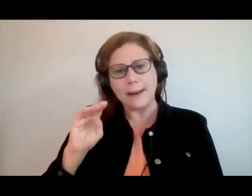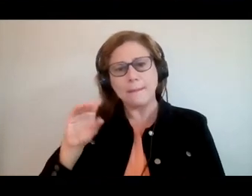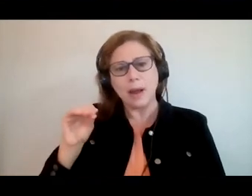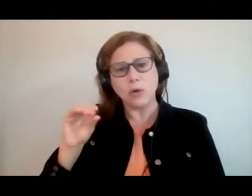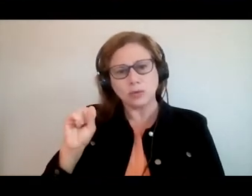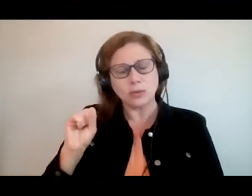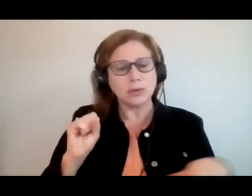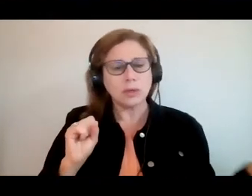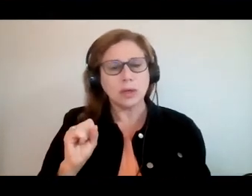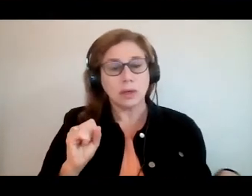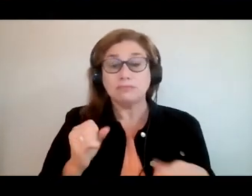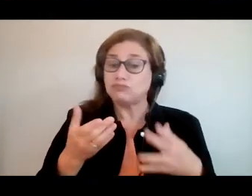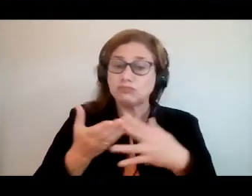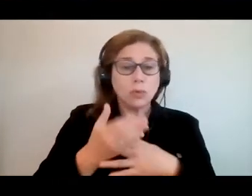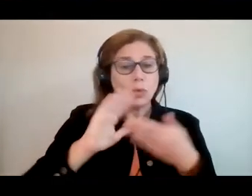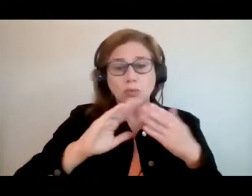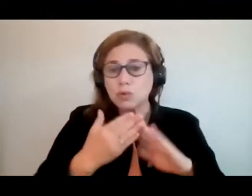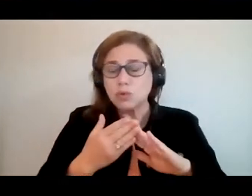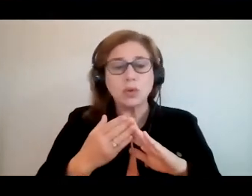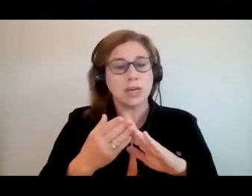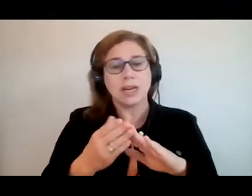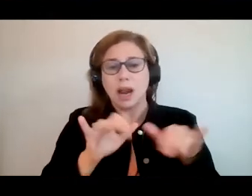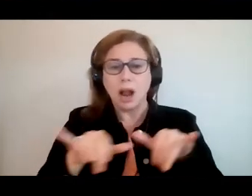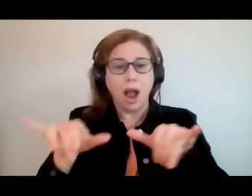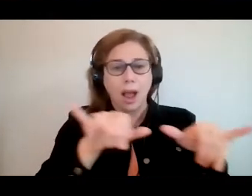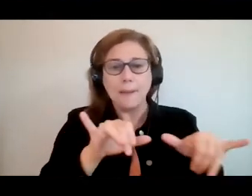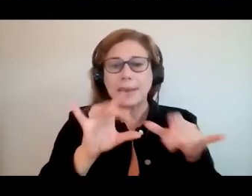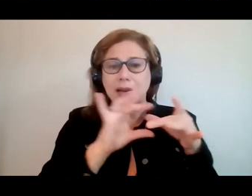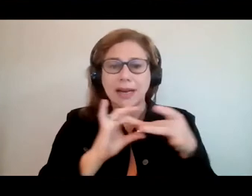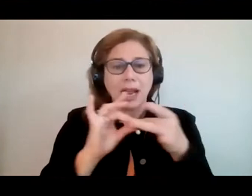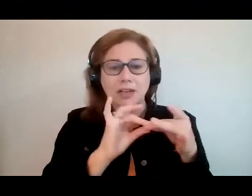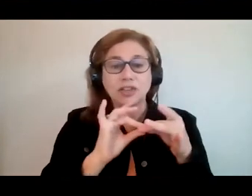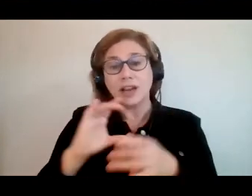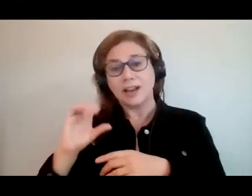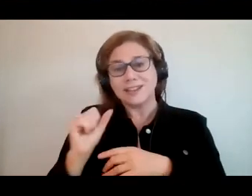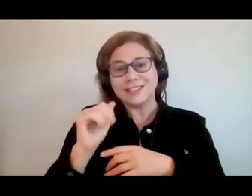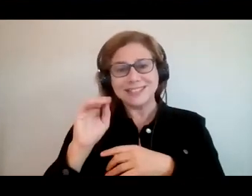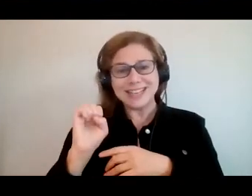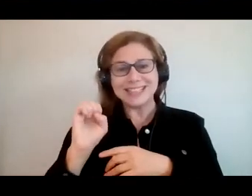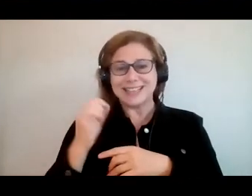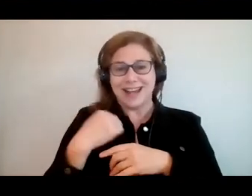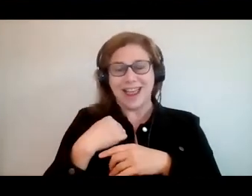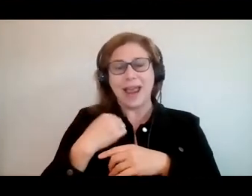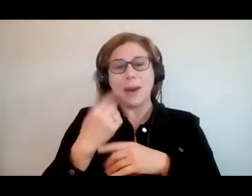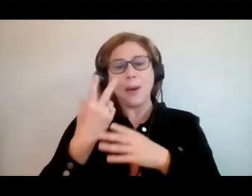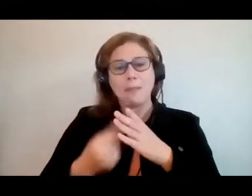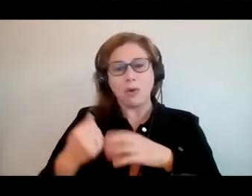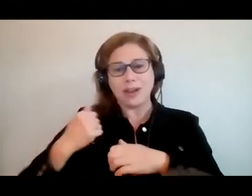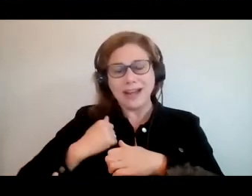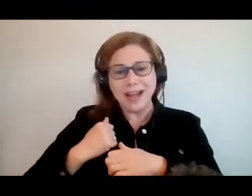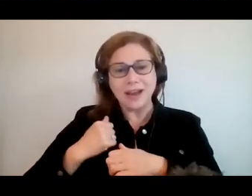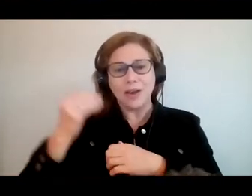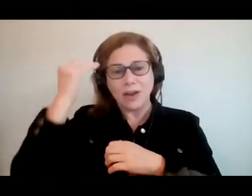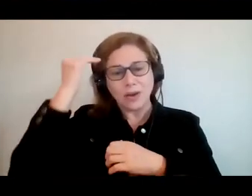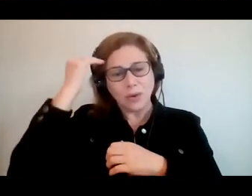Through community and mutual connections and, you know, Chase and I are both Canadians, so knowing it's the only